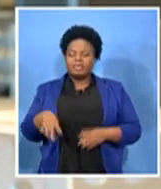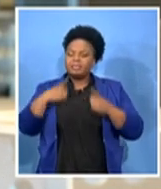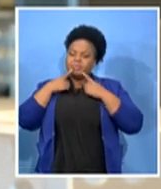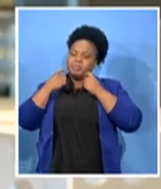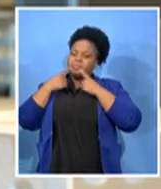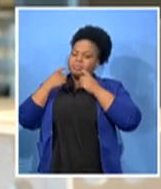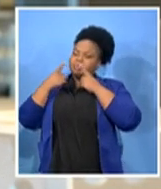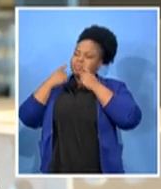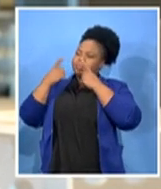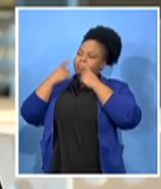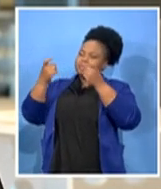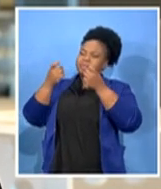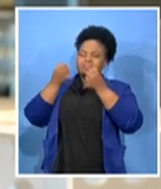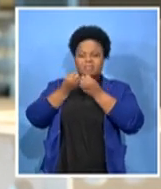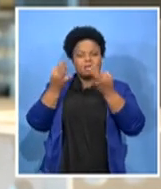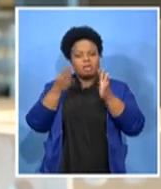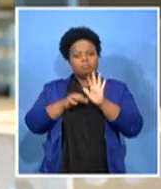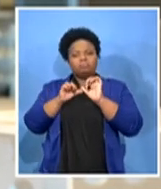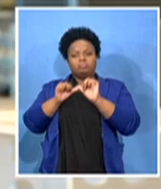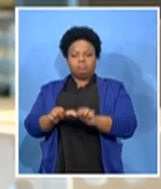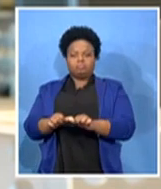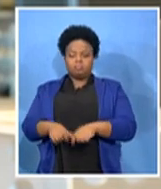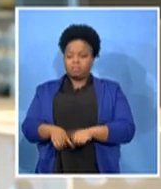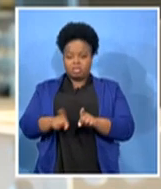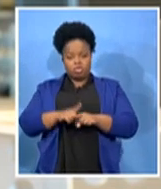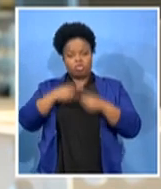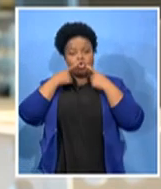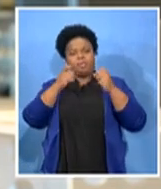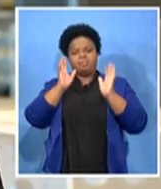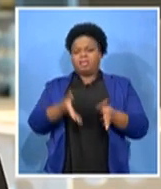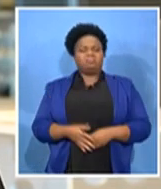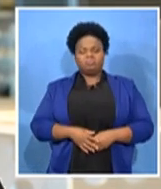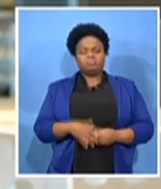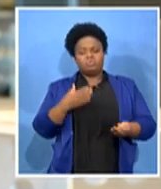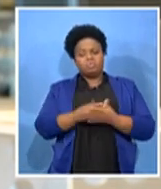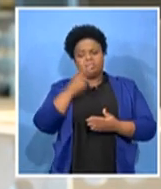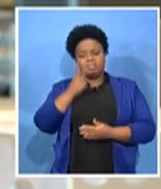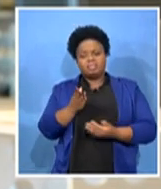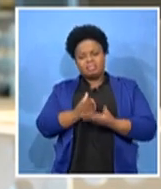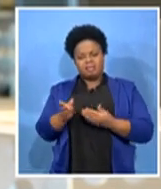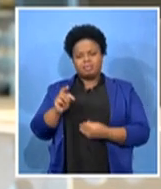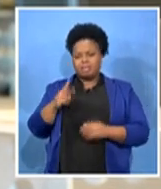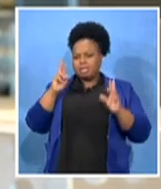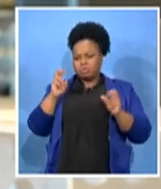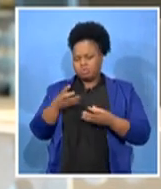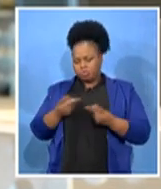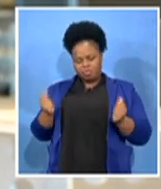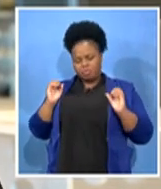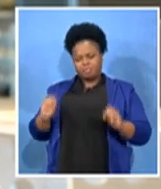And not only the complaints, you can see that some of the issues are not being done, and the issue of corruption simply takes the